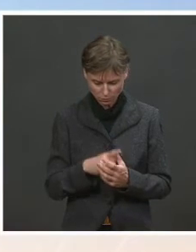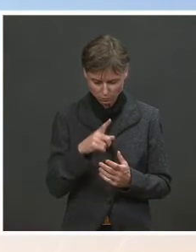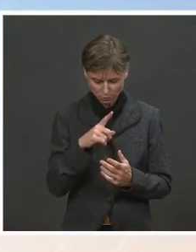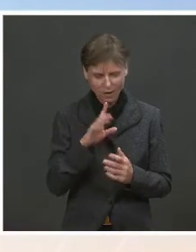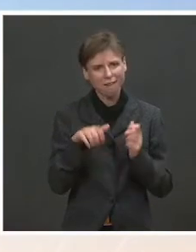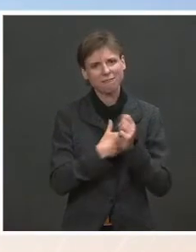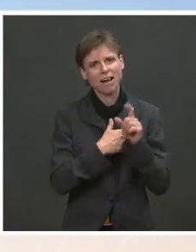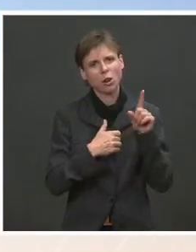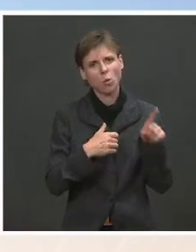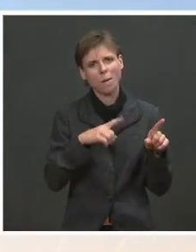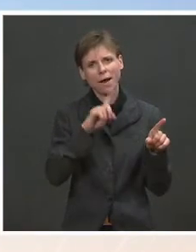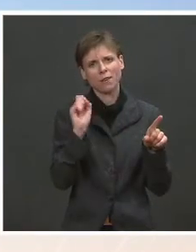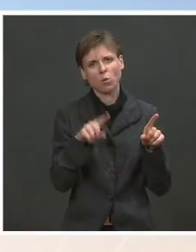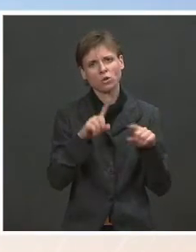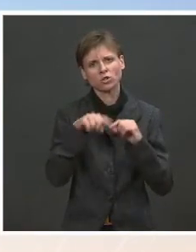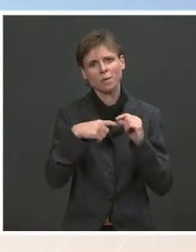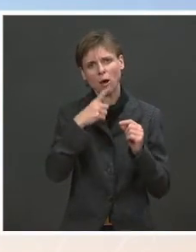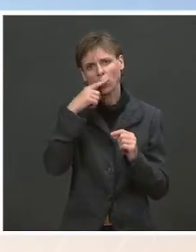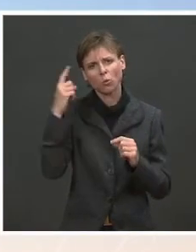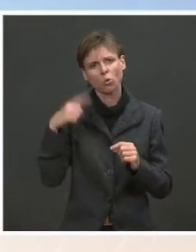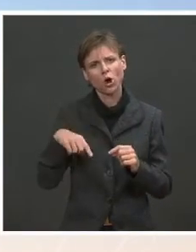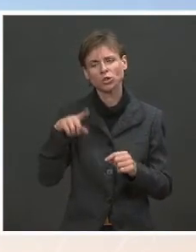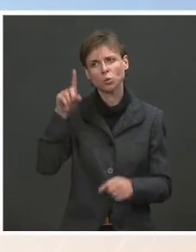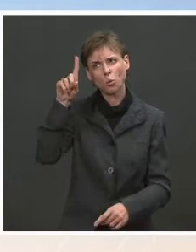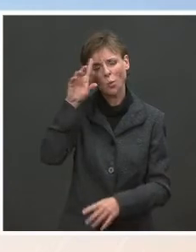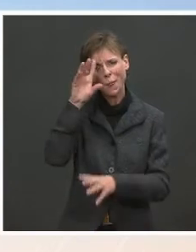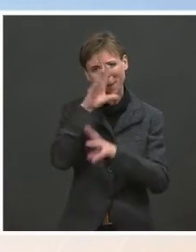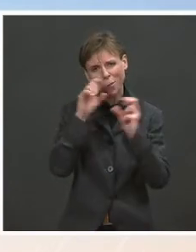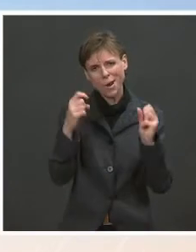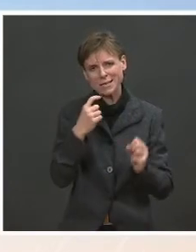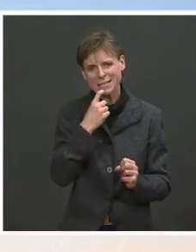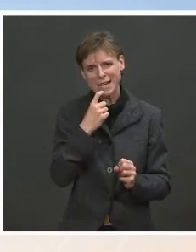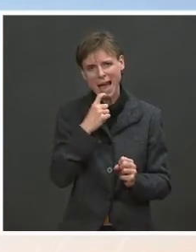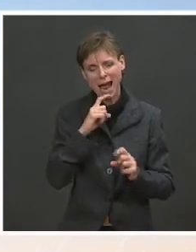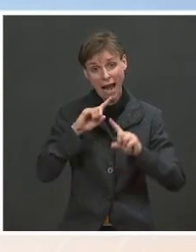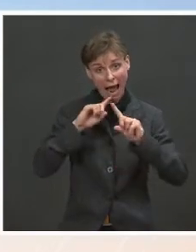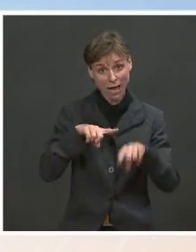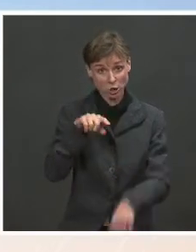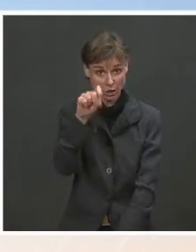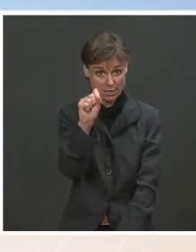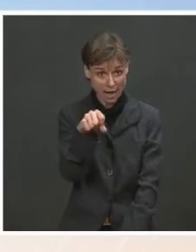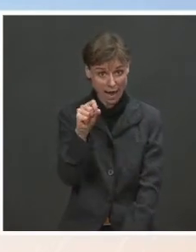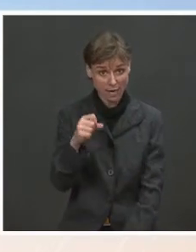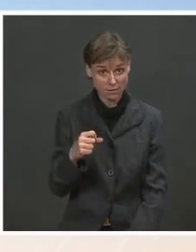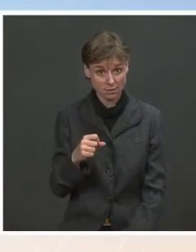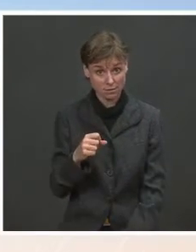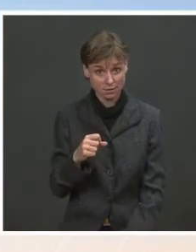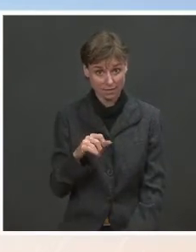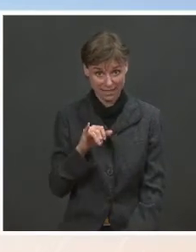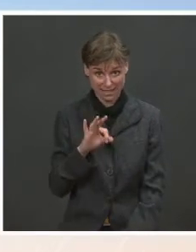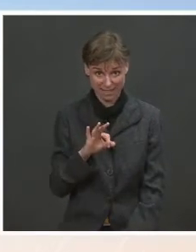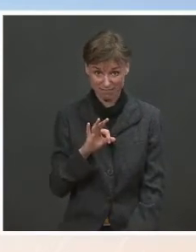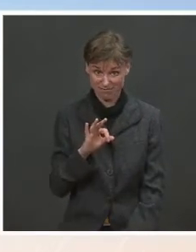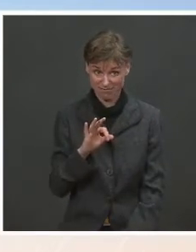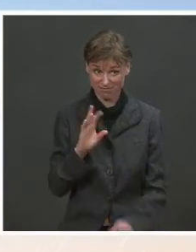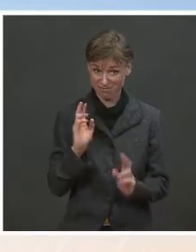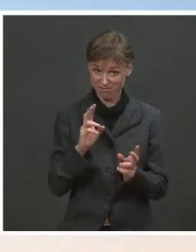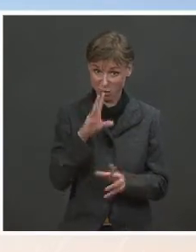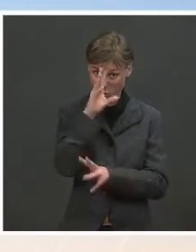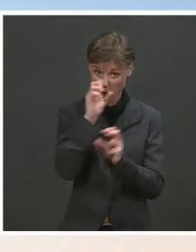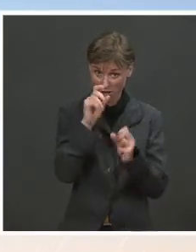did the president actually mean when he answered yes or something like that to, is President Putin a killer? Was he